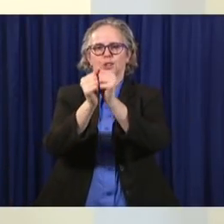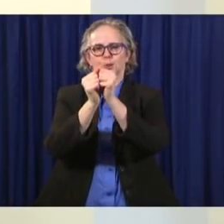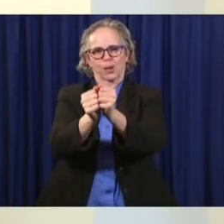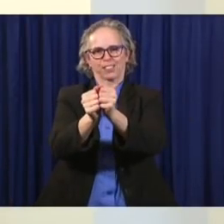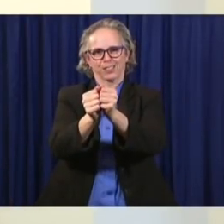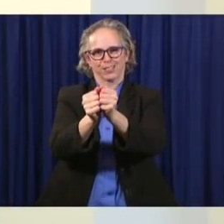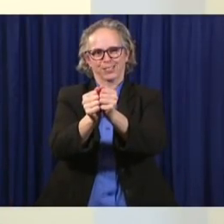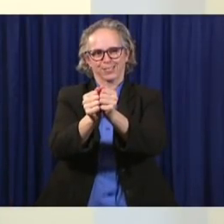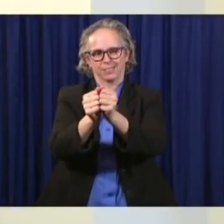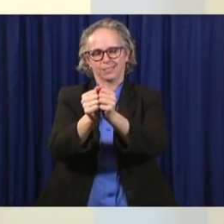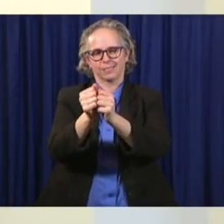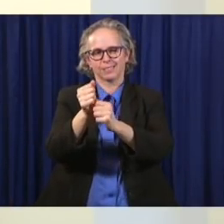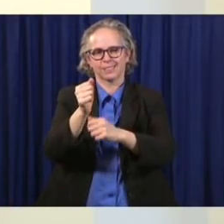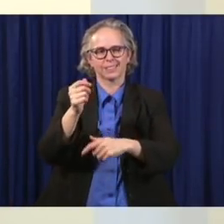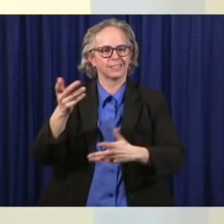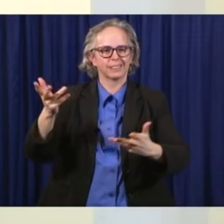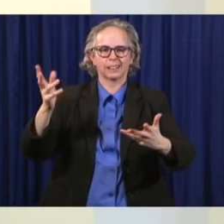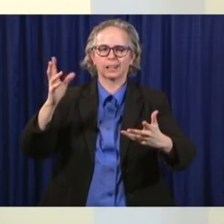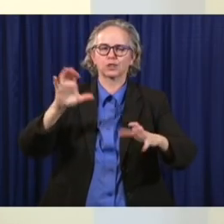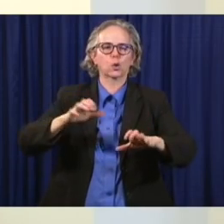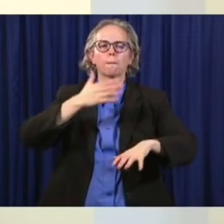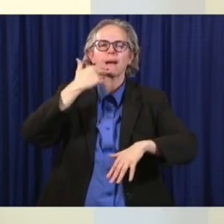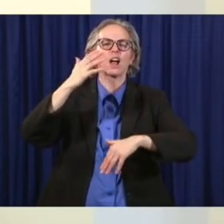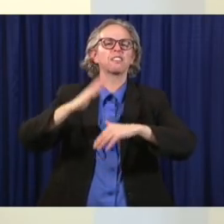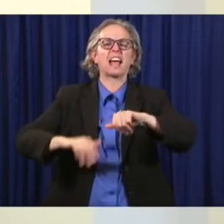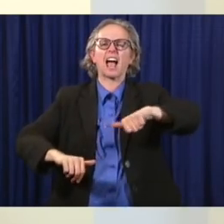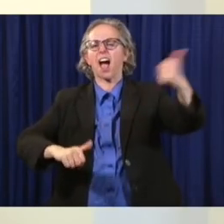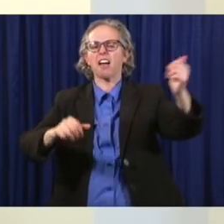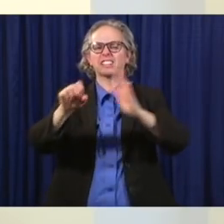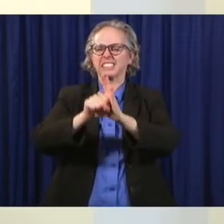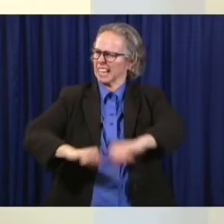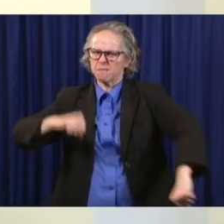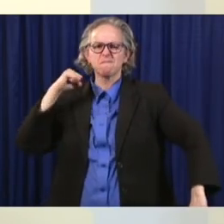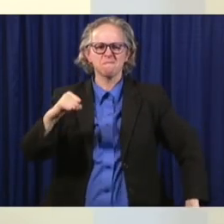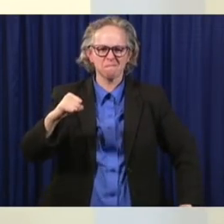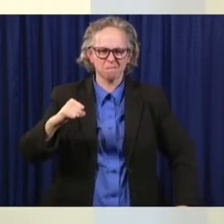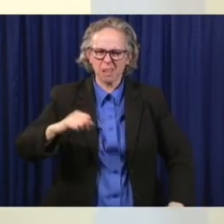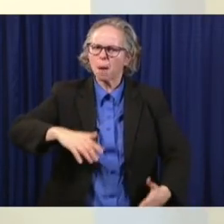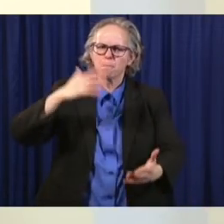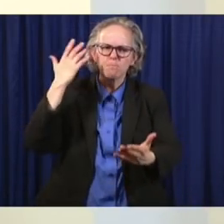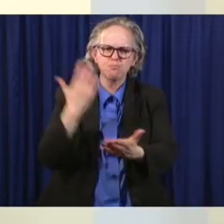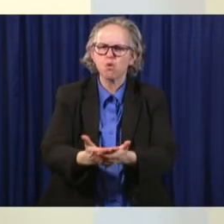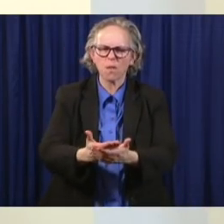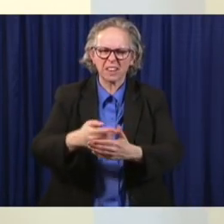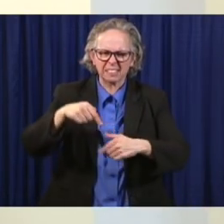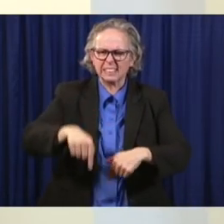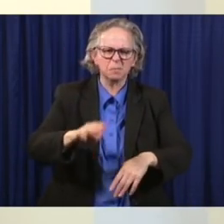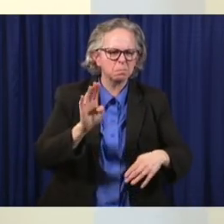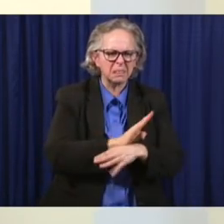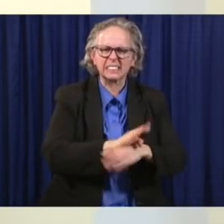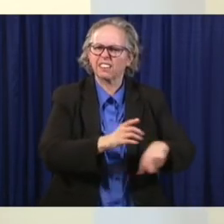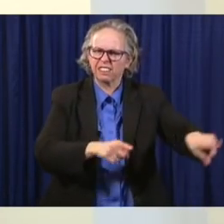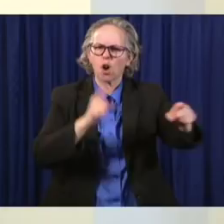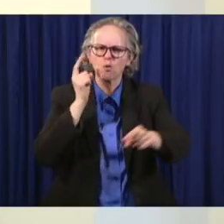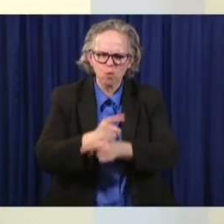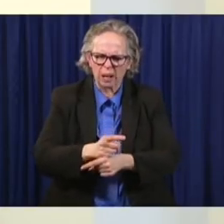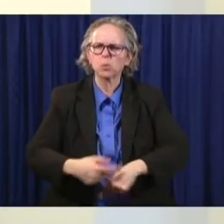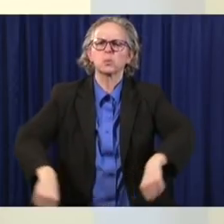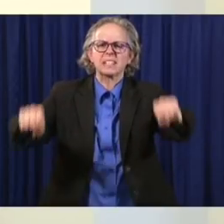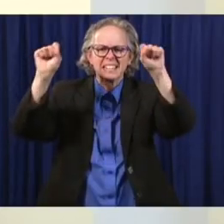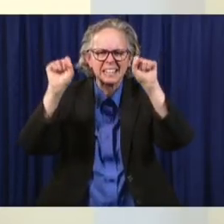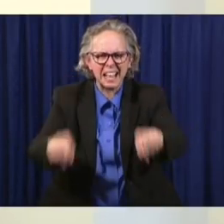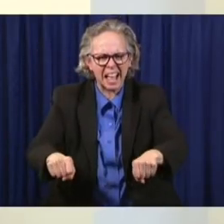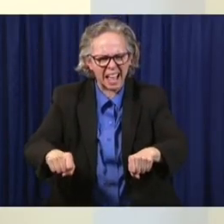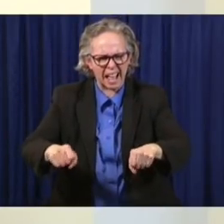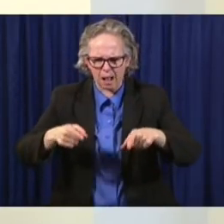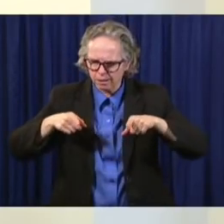any state. Let's prove them right. Let's prove these businesses. Let's help them every way we can. Let's prove a governor and a